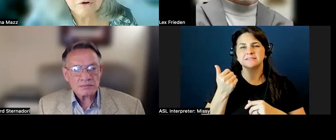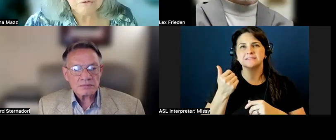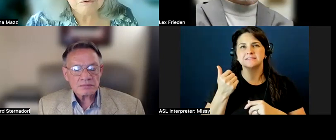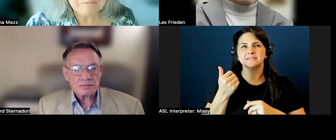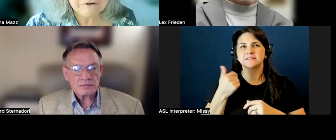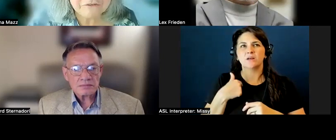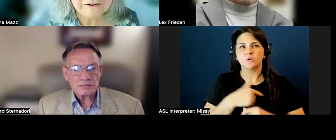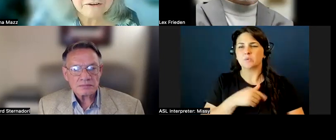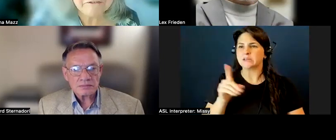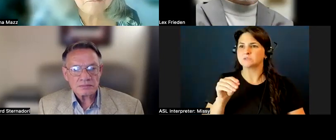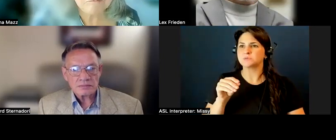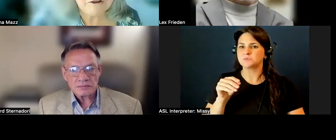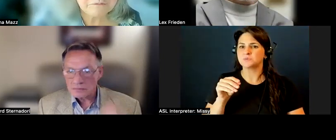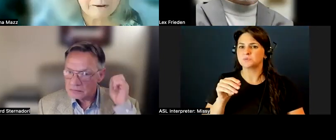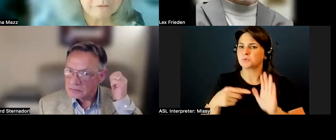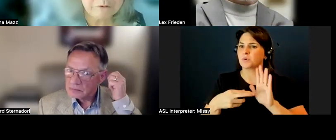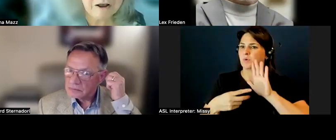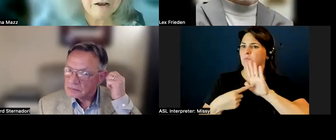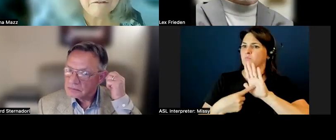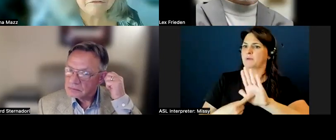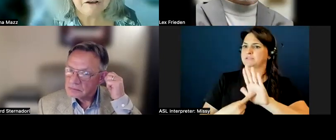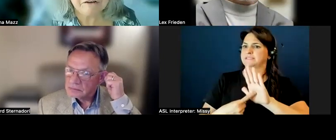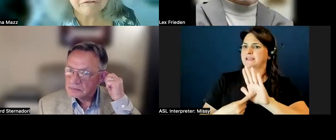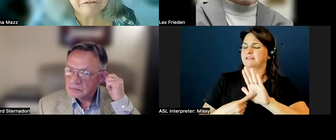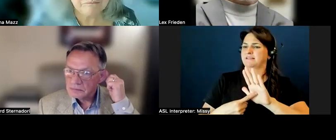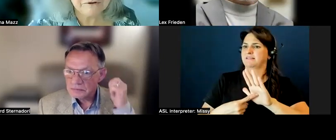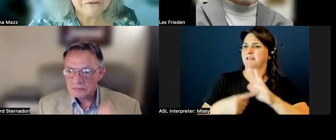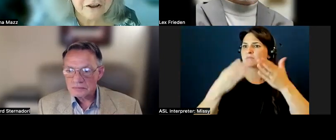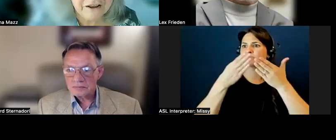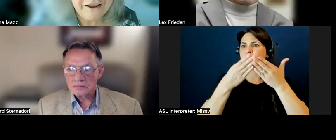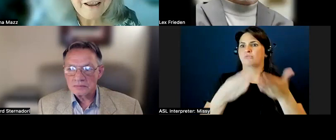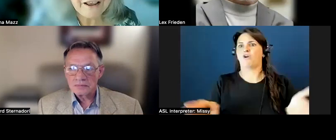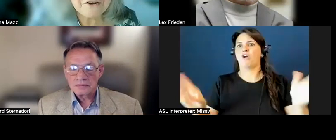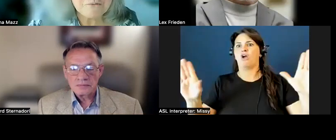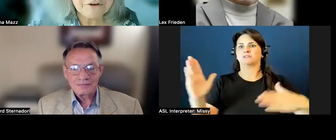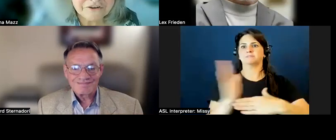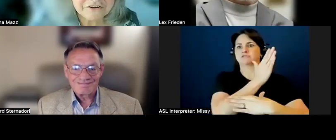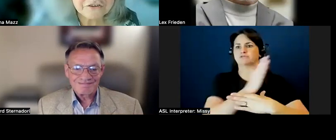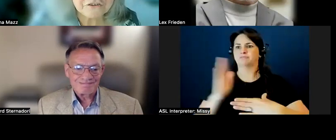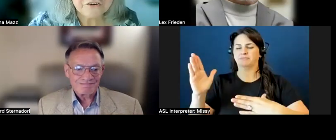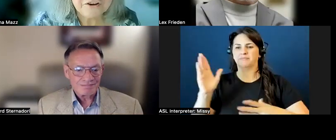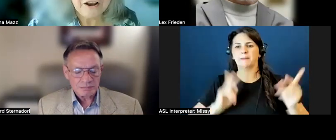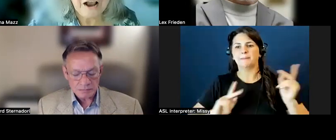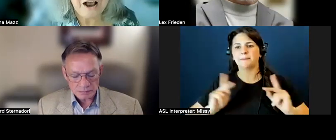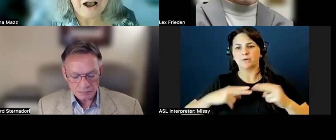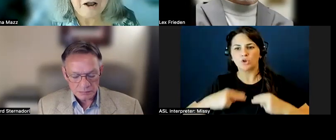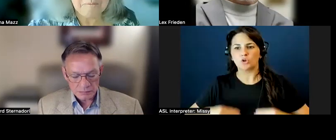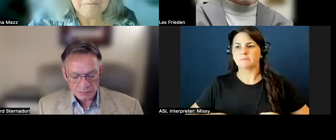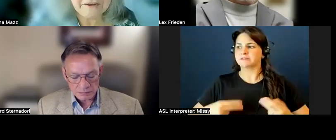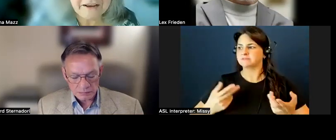we do represent a very broad spectrum of humans and human conditions.